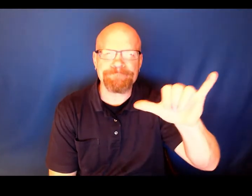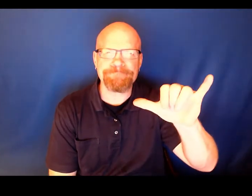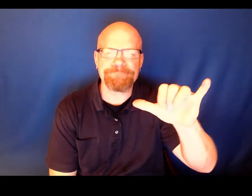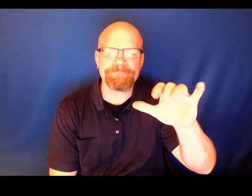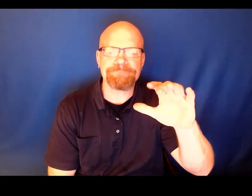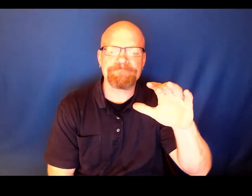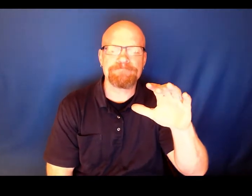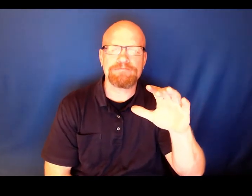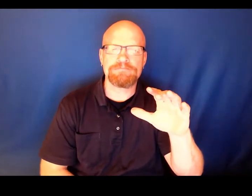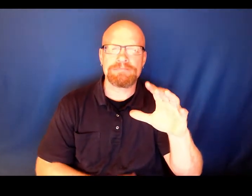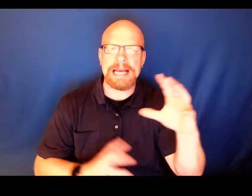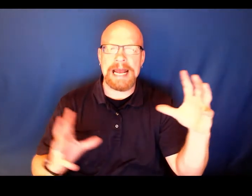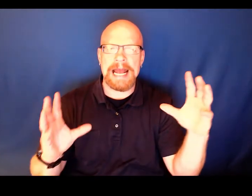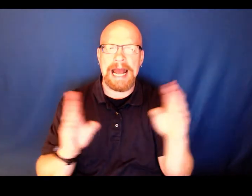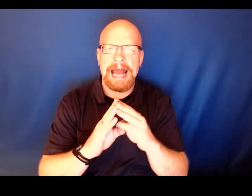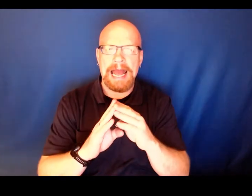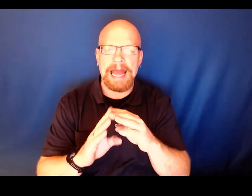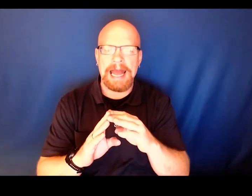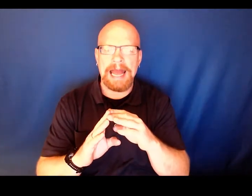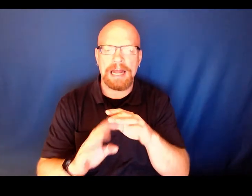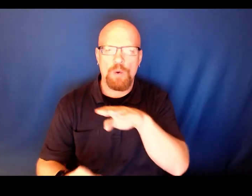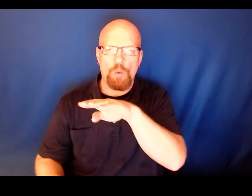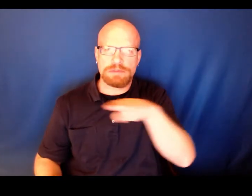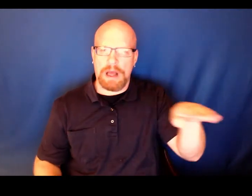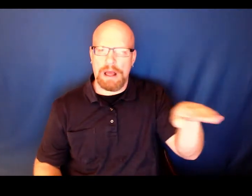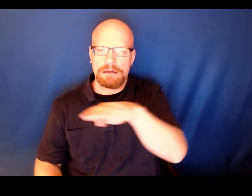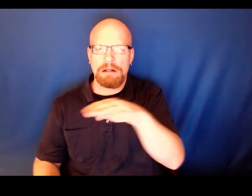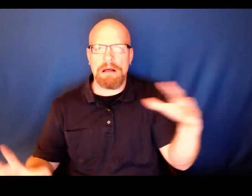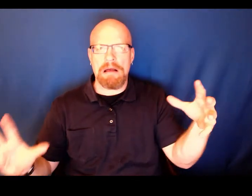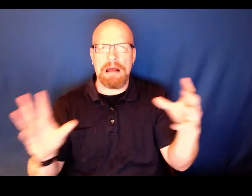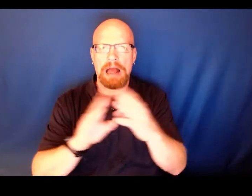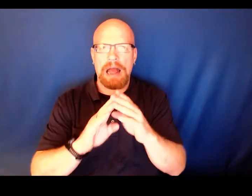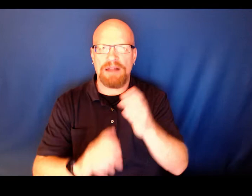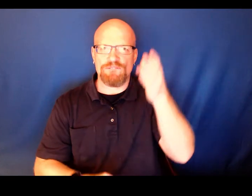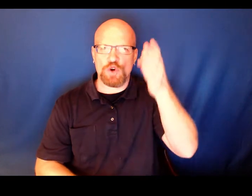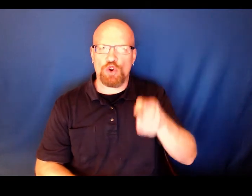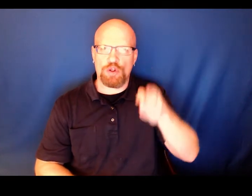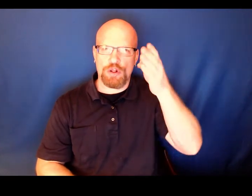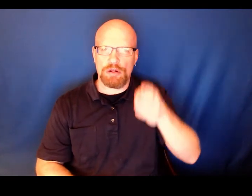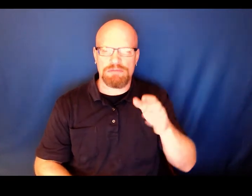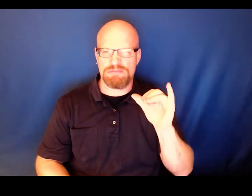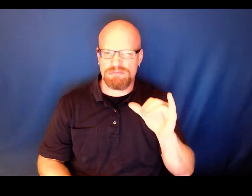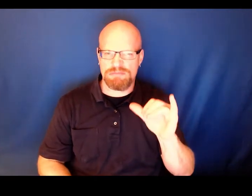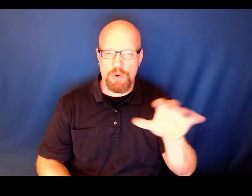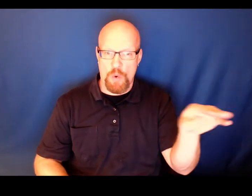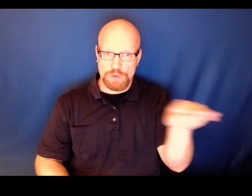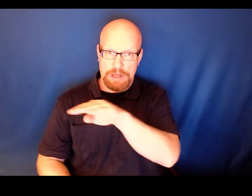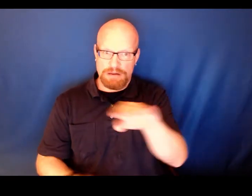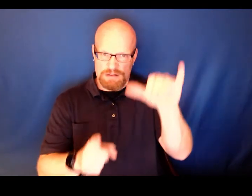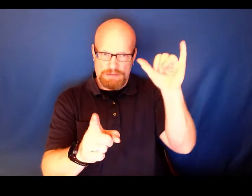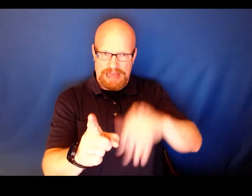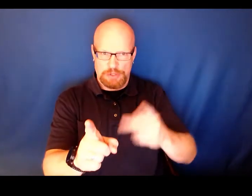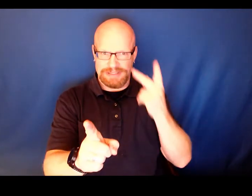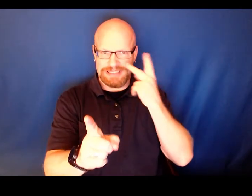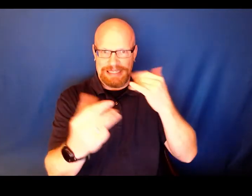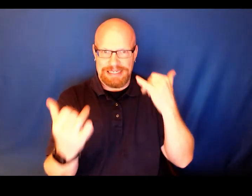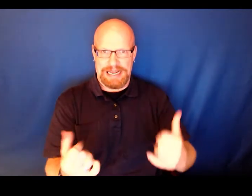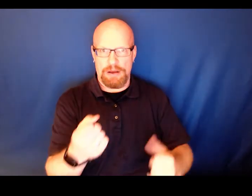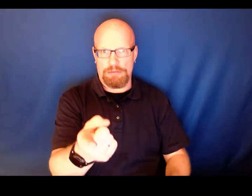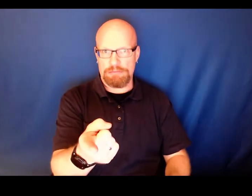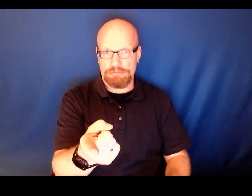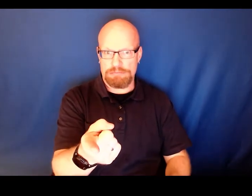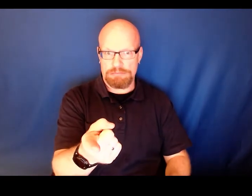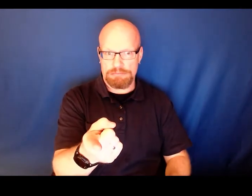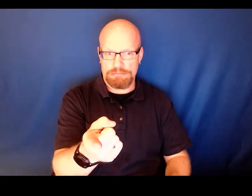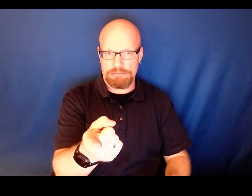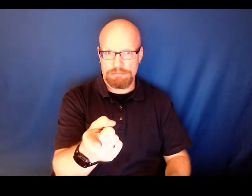Now, it says you can add them horizontally or vertically. This is how if